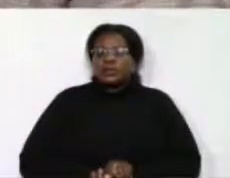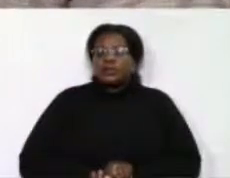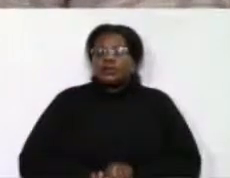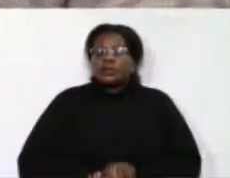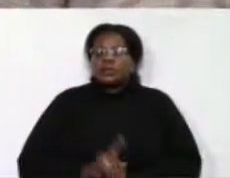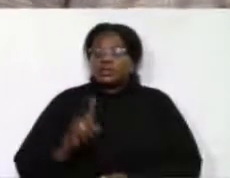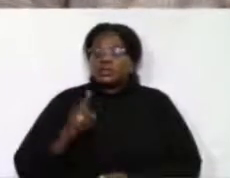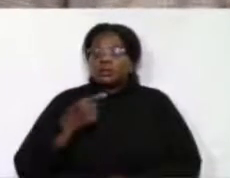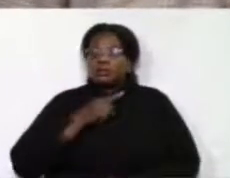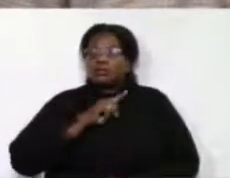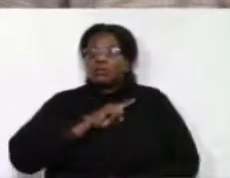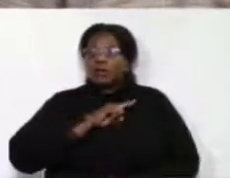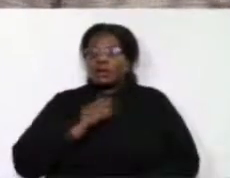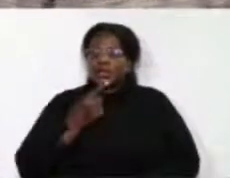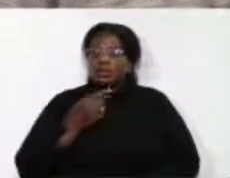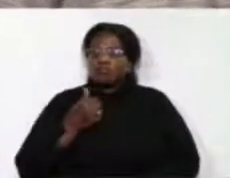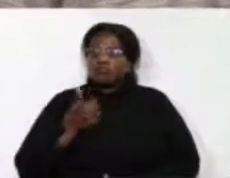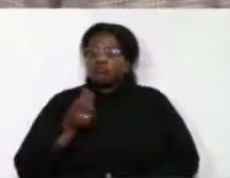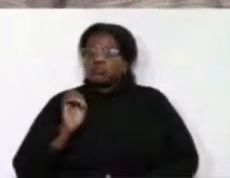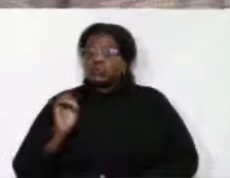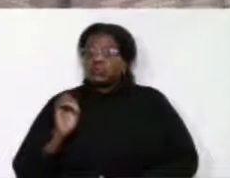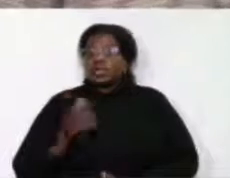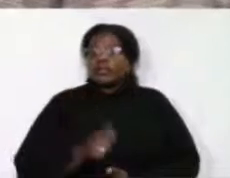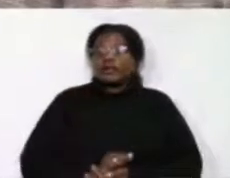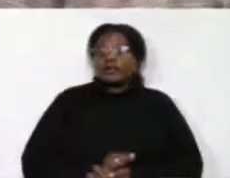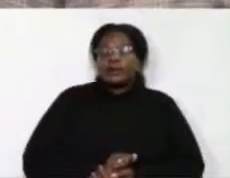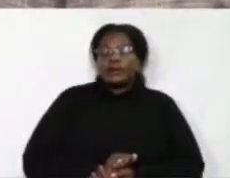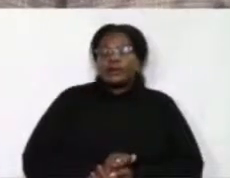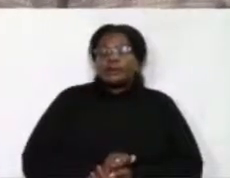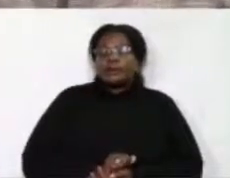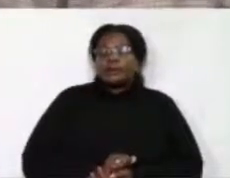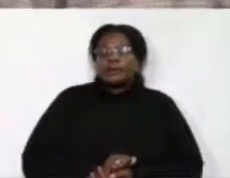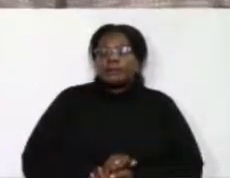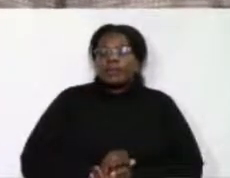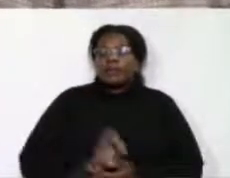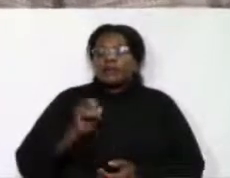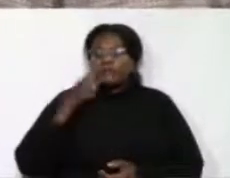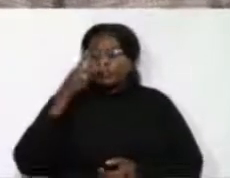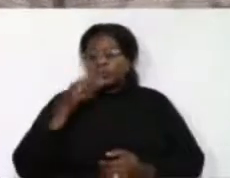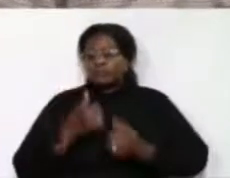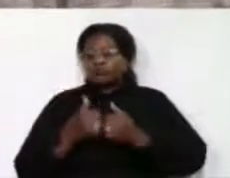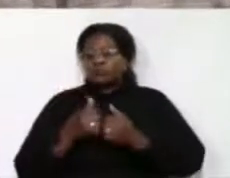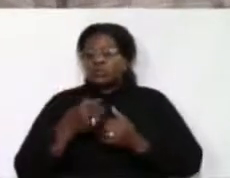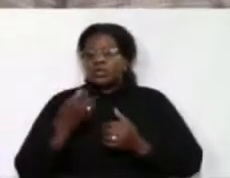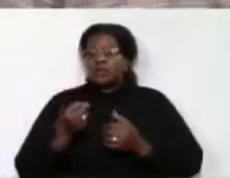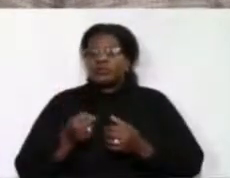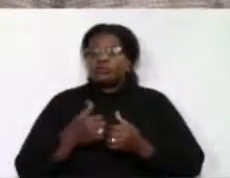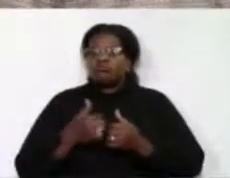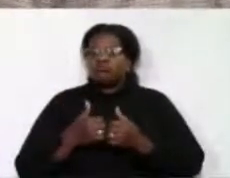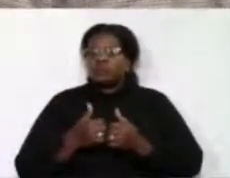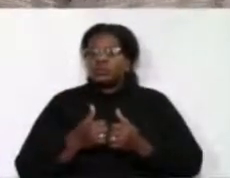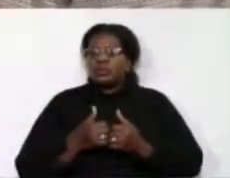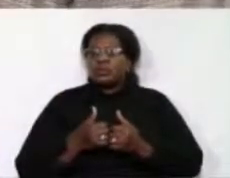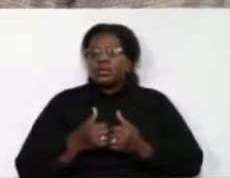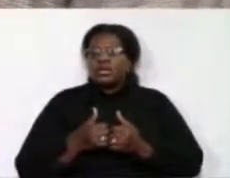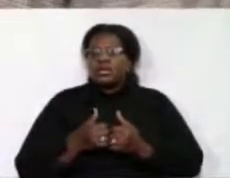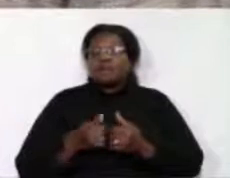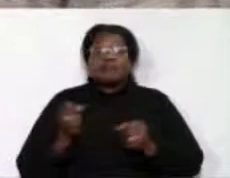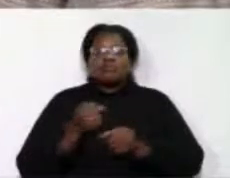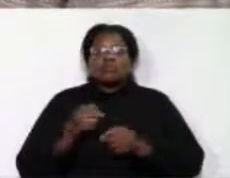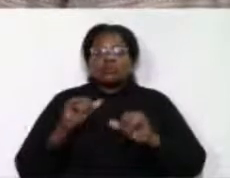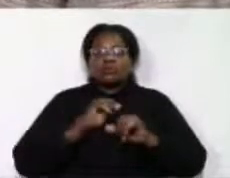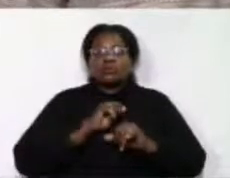there, because that's not good. If you see a business that has that sort of problem with its cash flow, it might not last very long. So you shouldn't